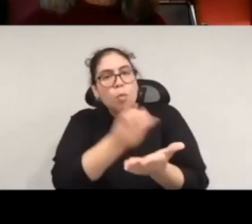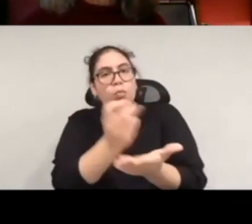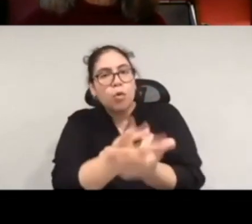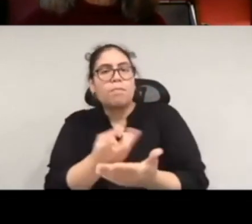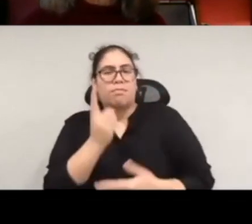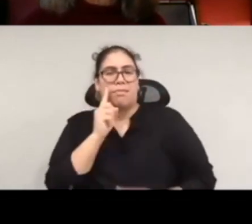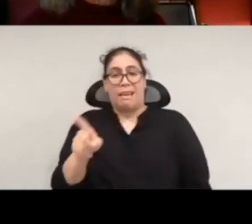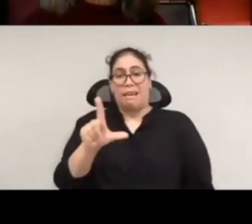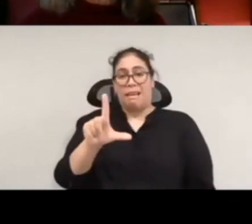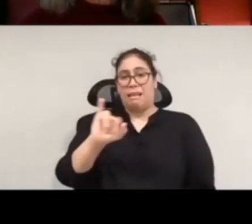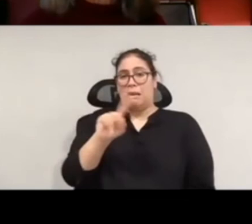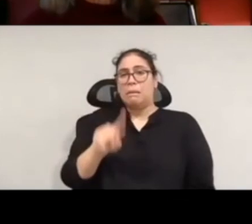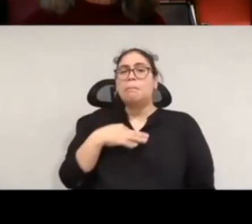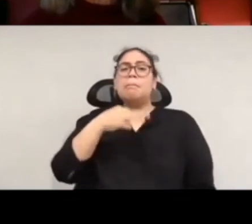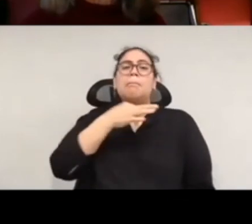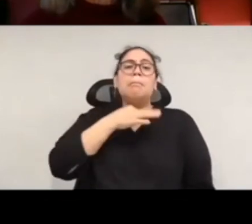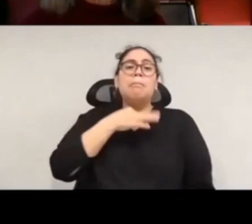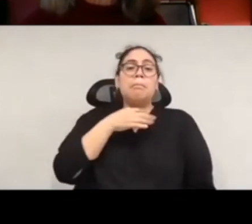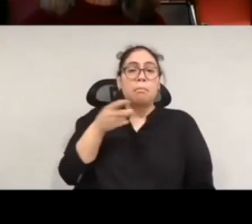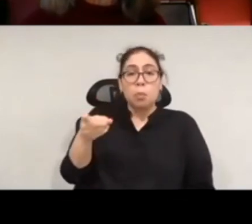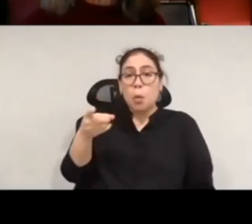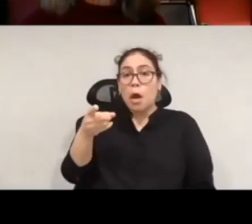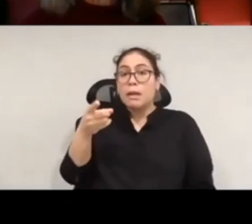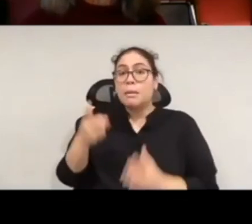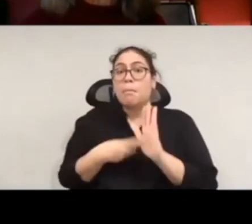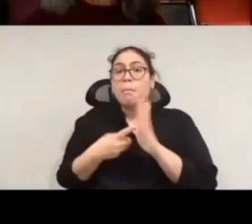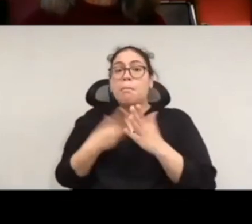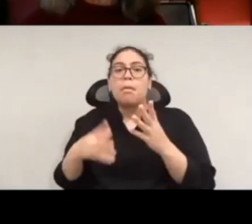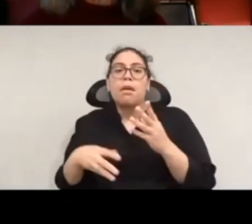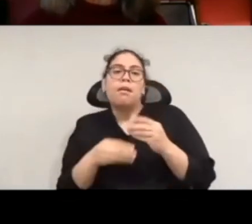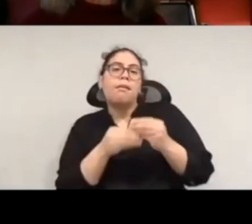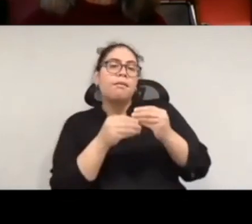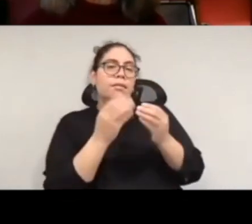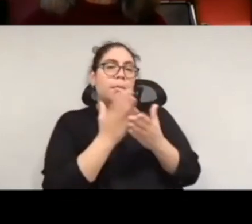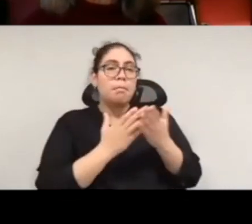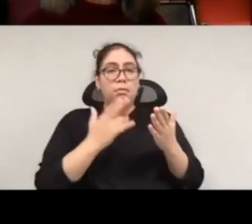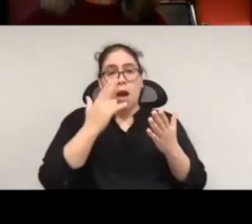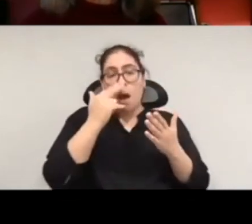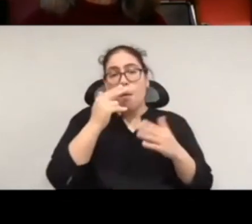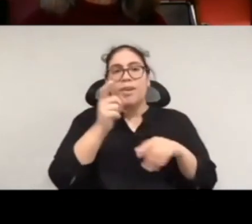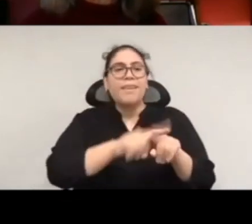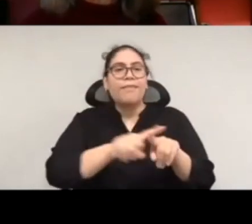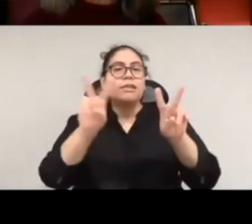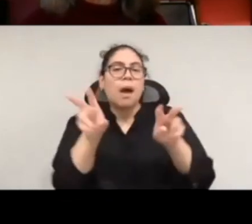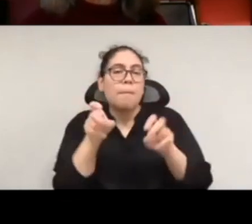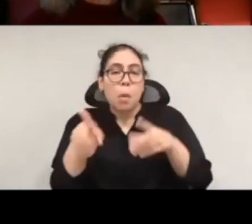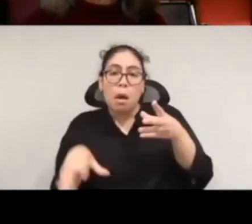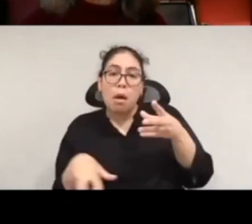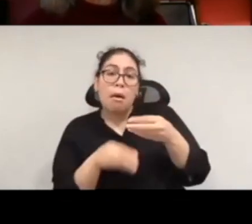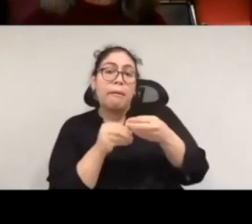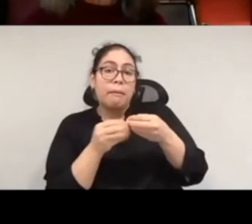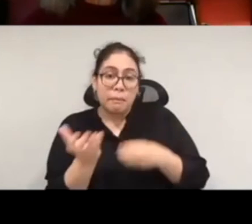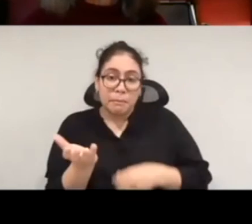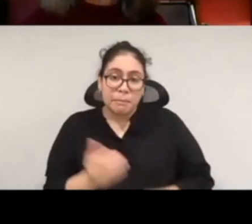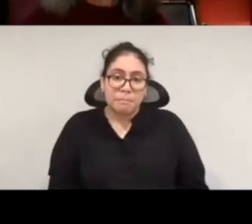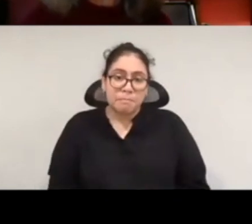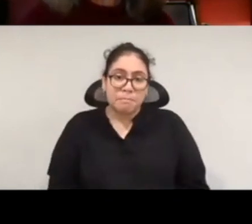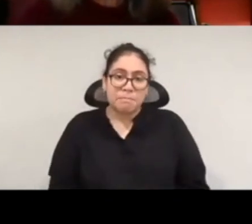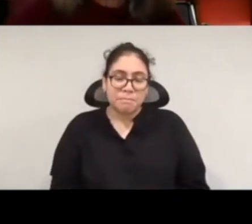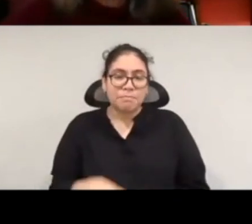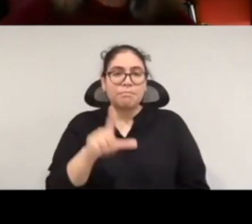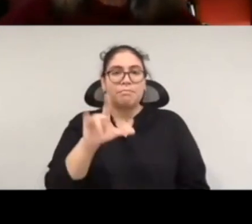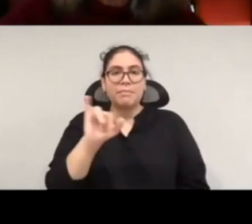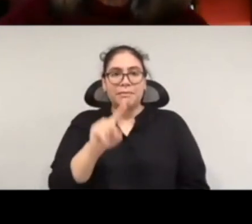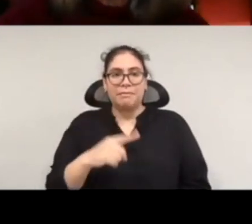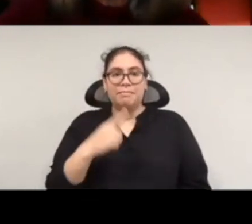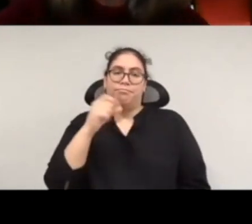of putting your own spin on different subject matters. Yeah, so just to speak to the sort of